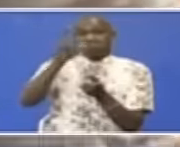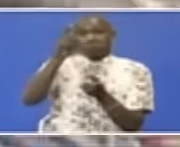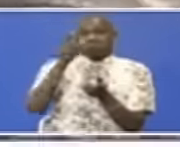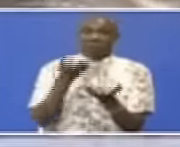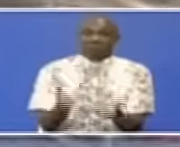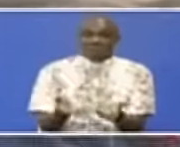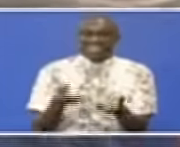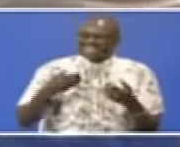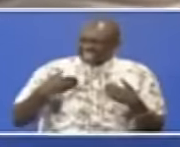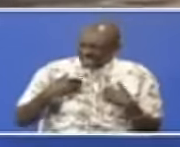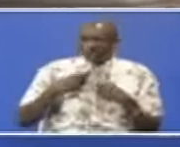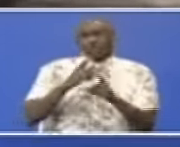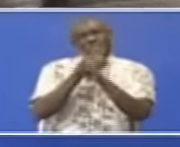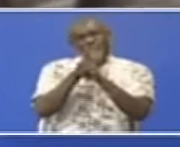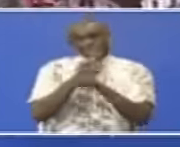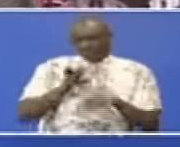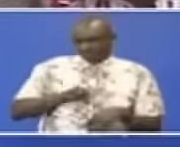Defending Waiguru